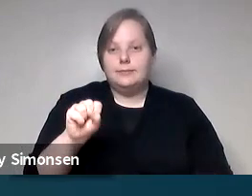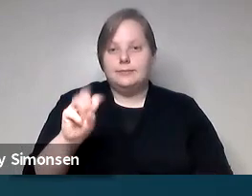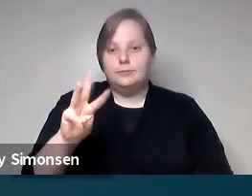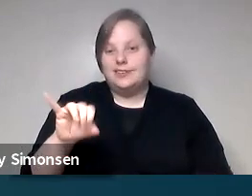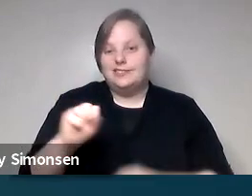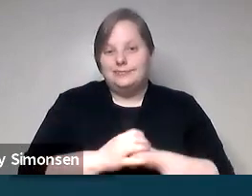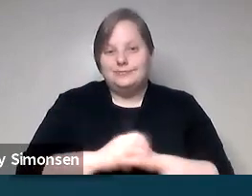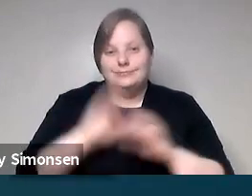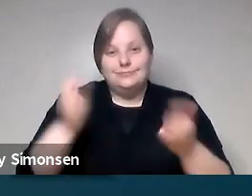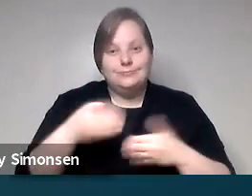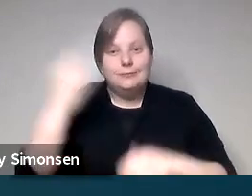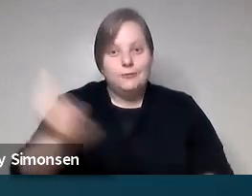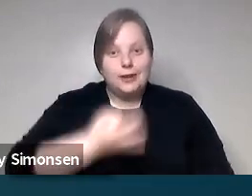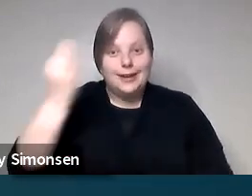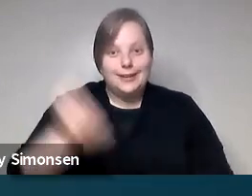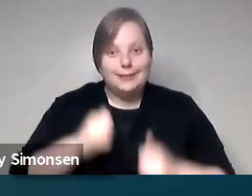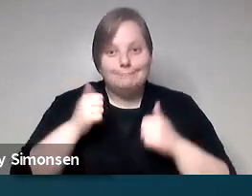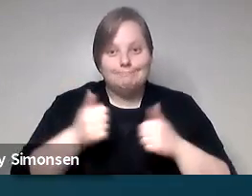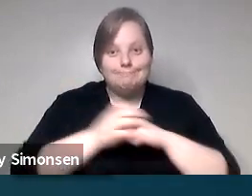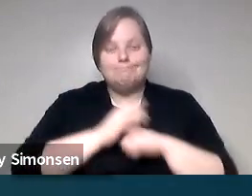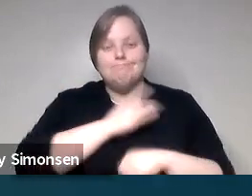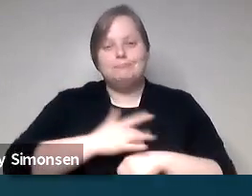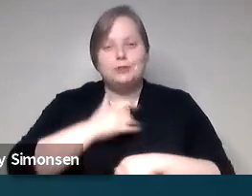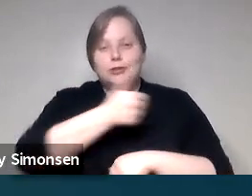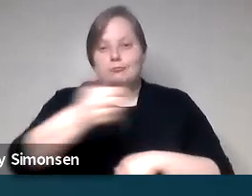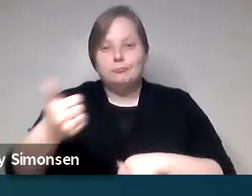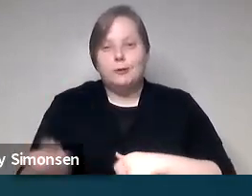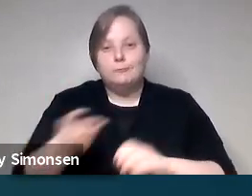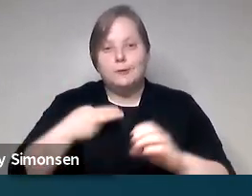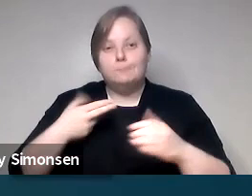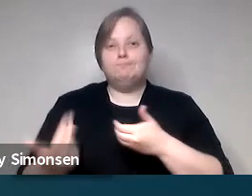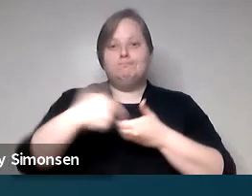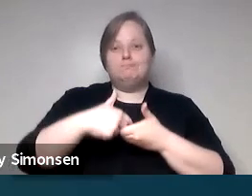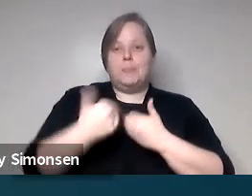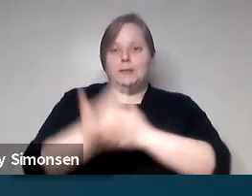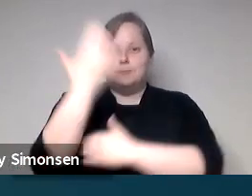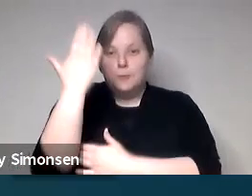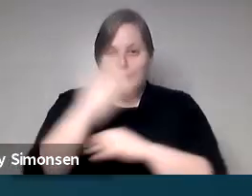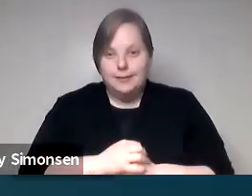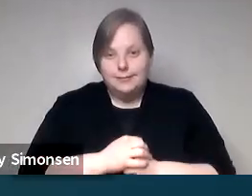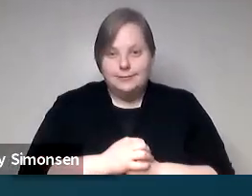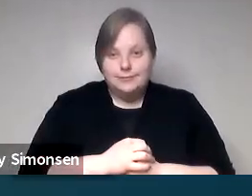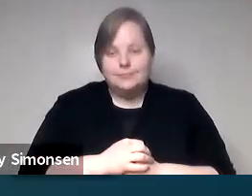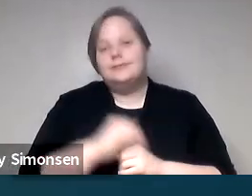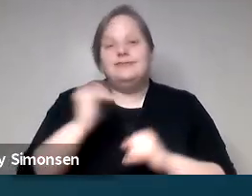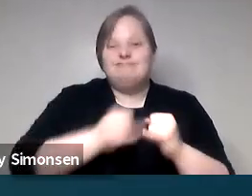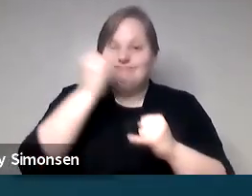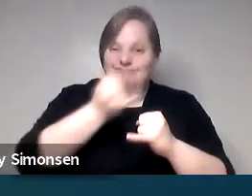to Friday. I appreciate your attendance with us for this, our